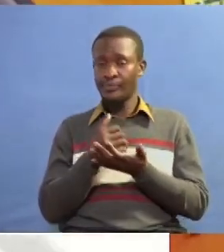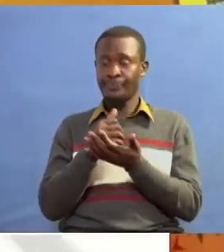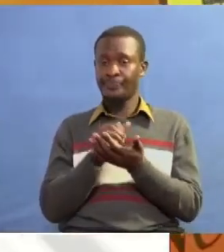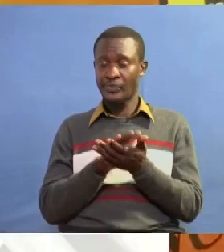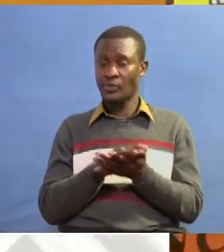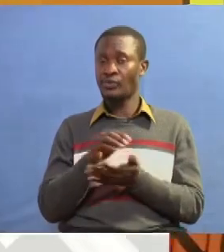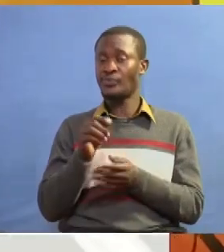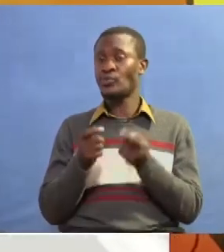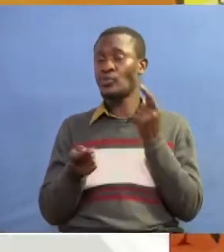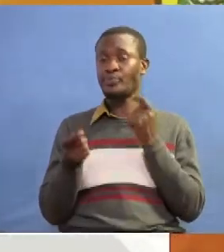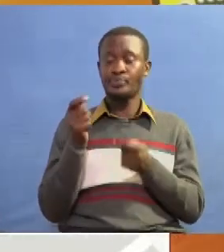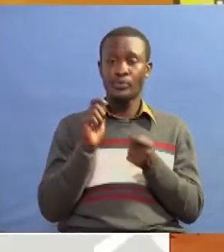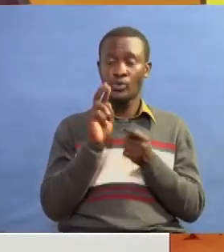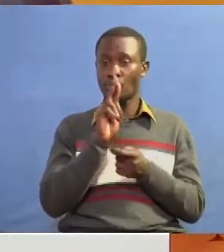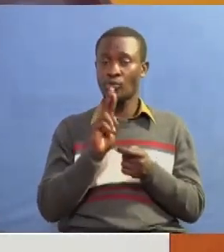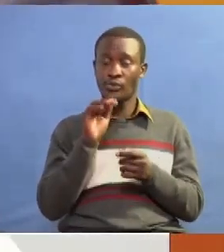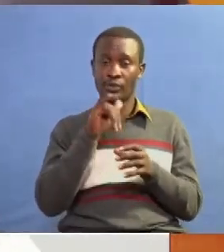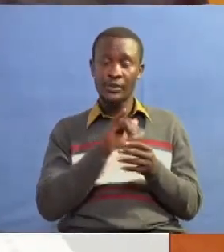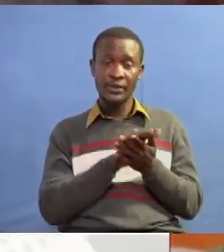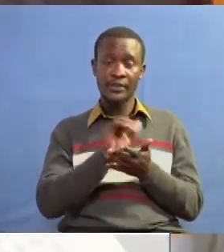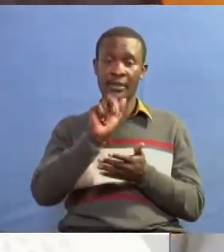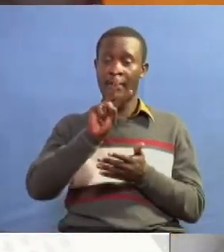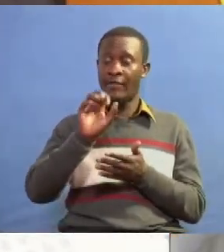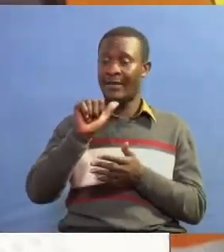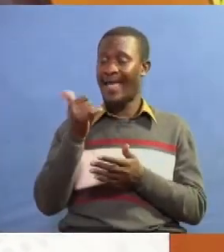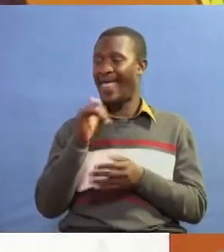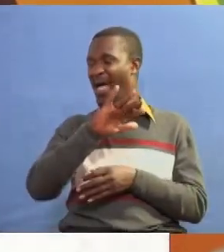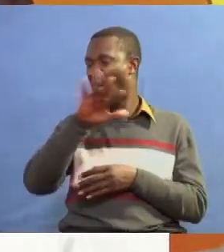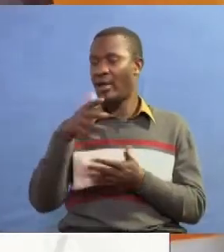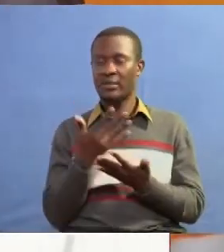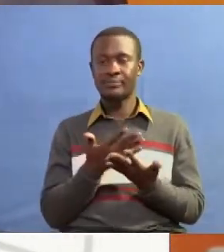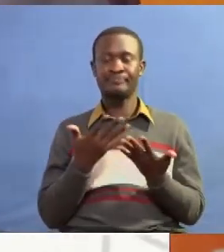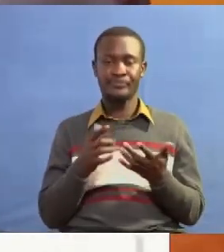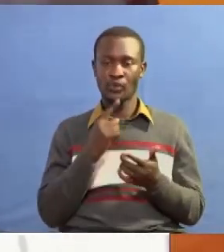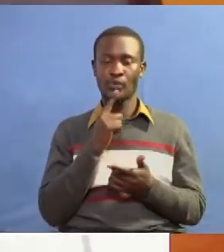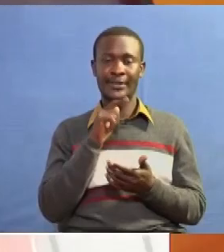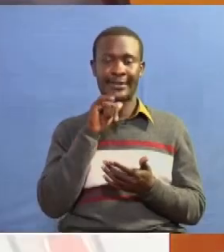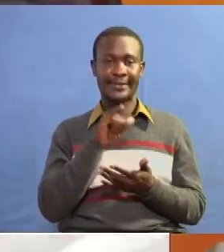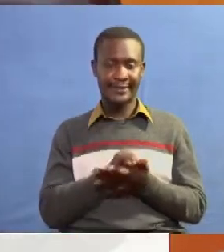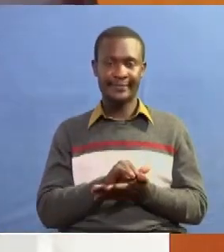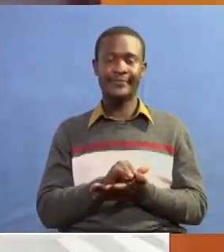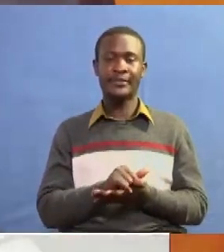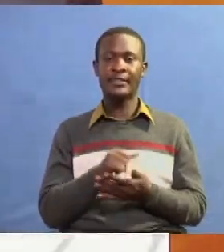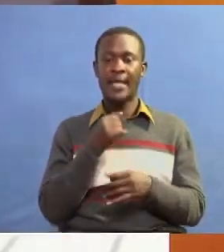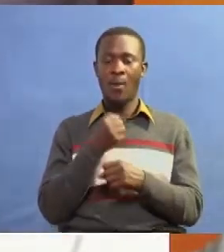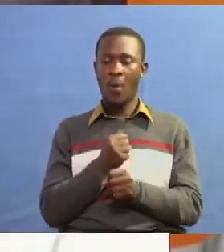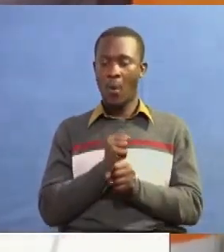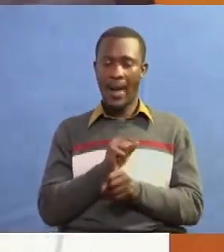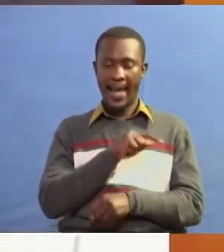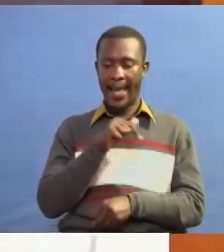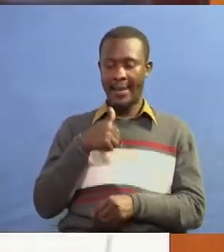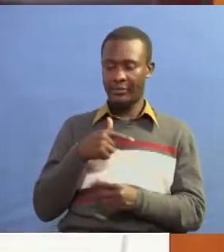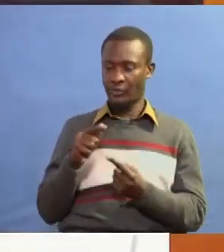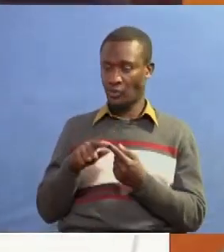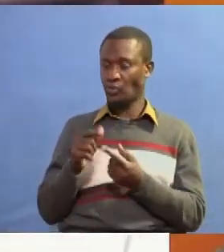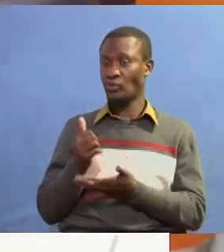tunatumia kwa chai, tunatumia kwa avocado na mambo ile ingine yote. Tumesema ya kwamba kazi yetu kama Wakenya ni